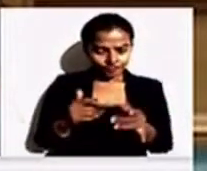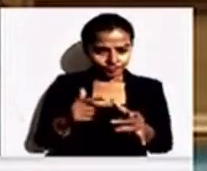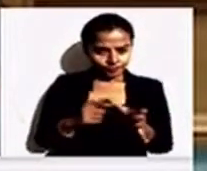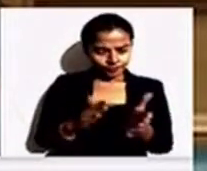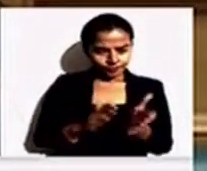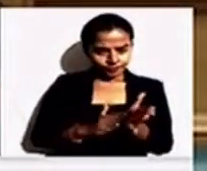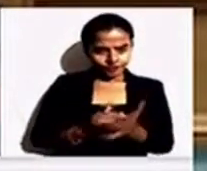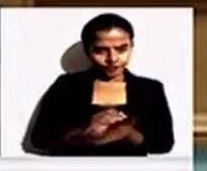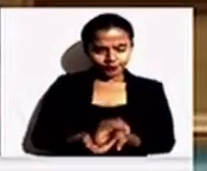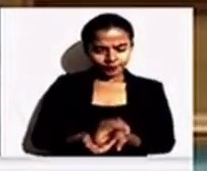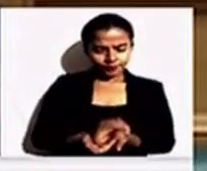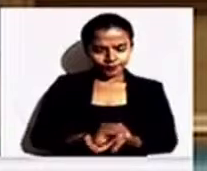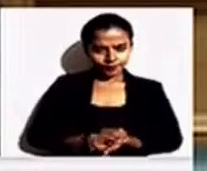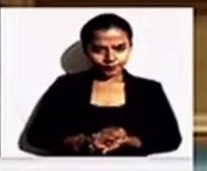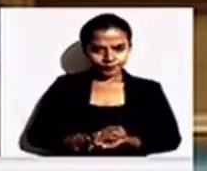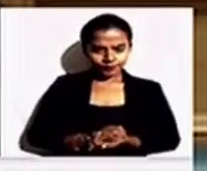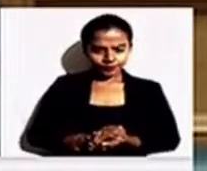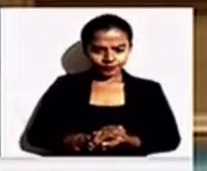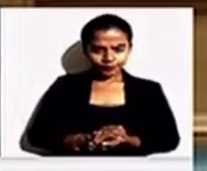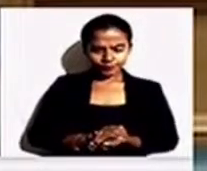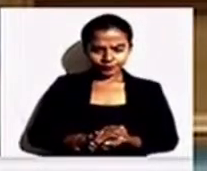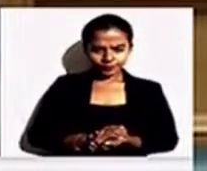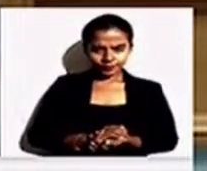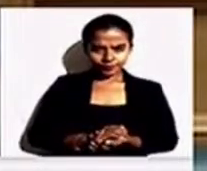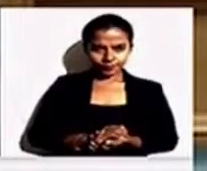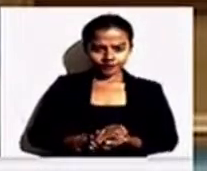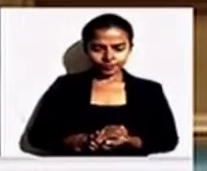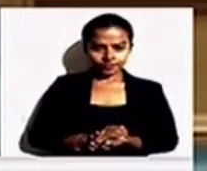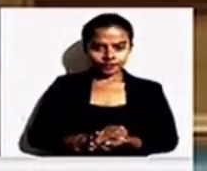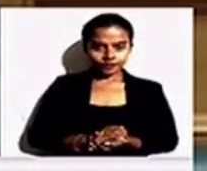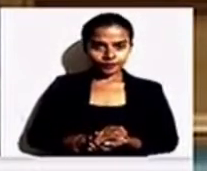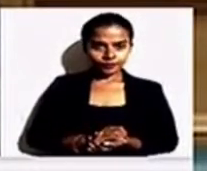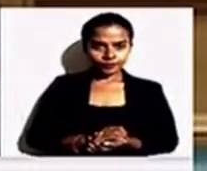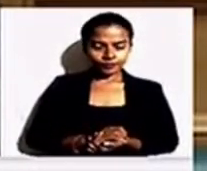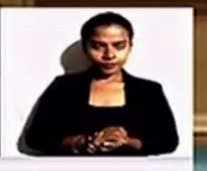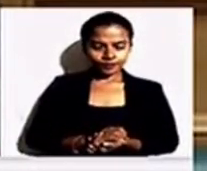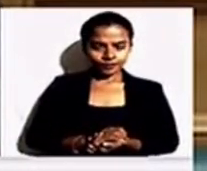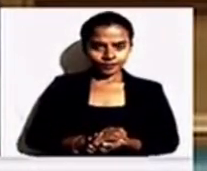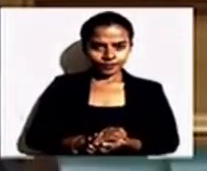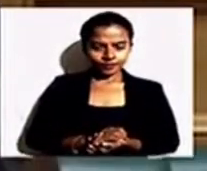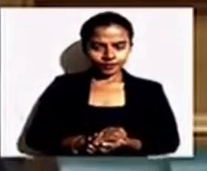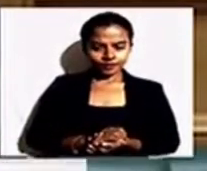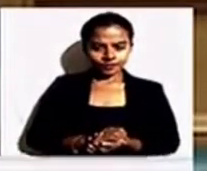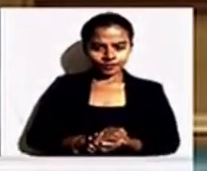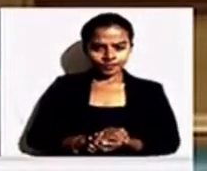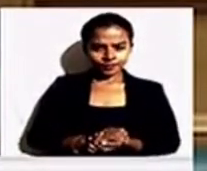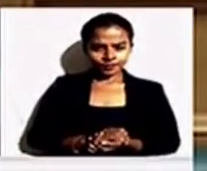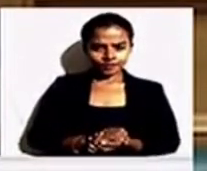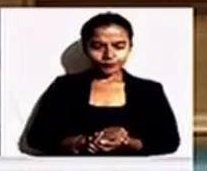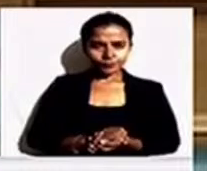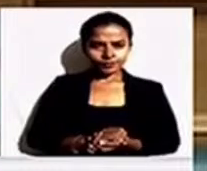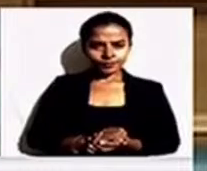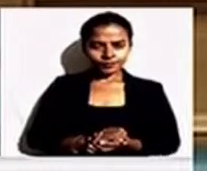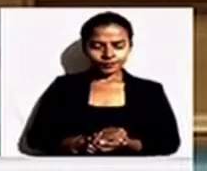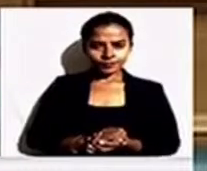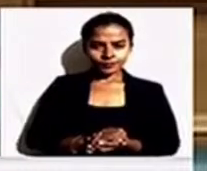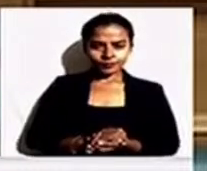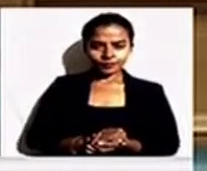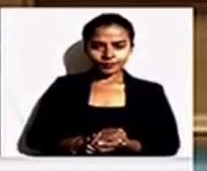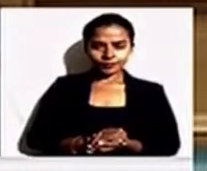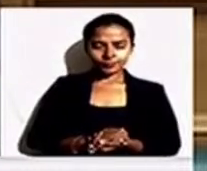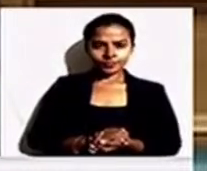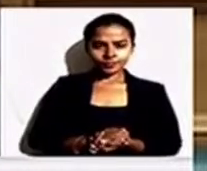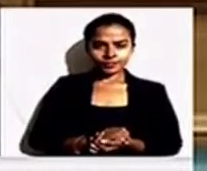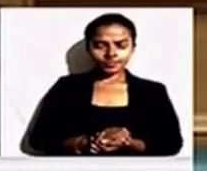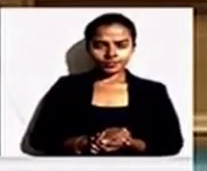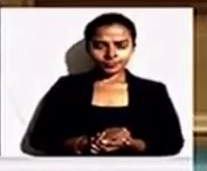Sundamanadu Manava Hemikam Sial Lantama Aiti, which means in both Tamil and then